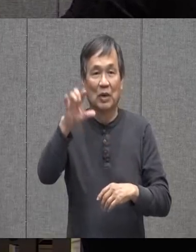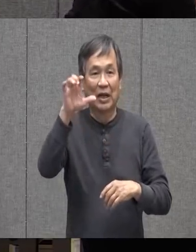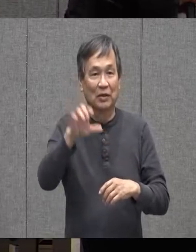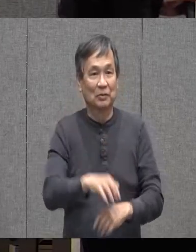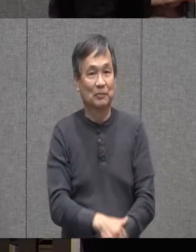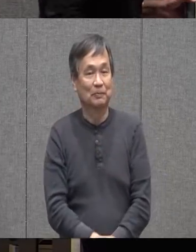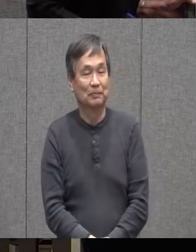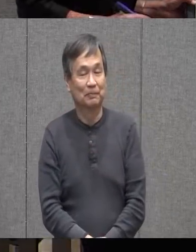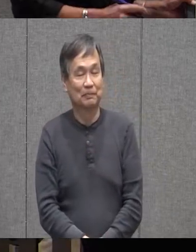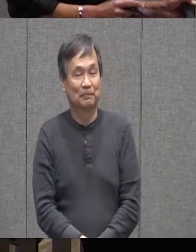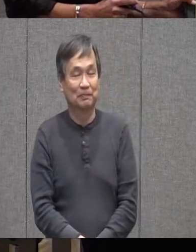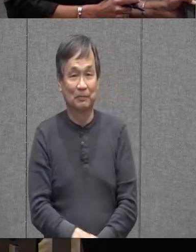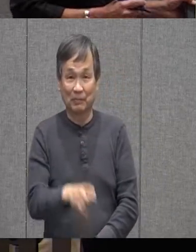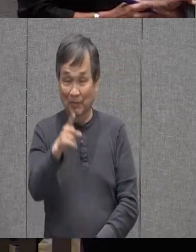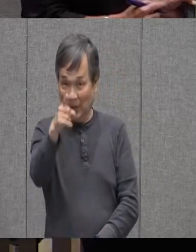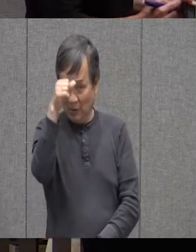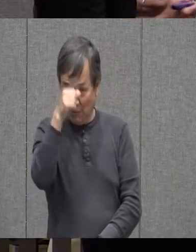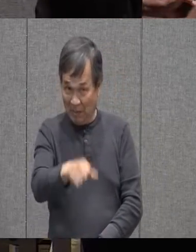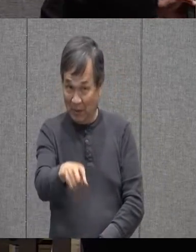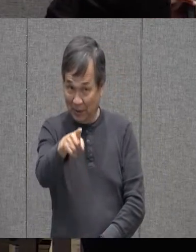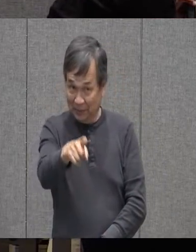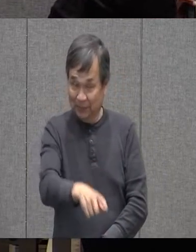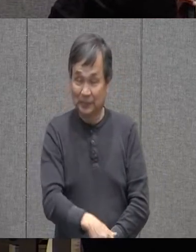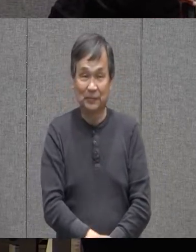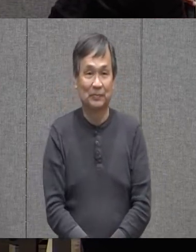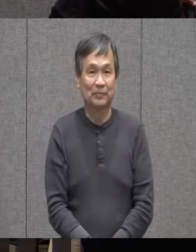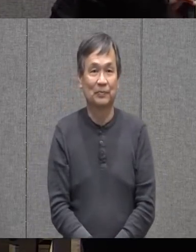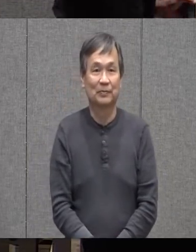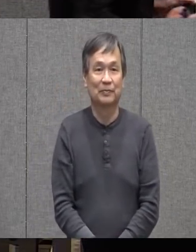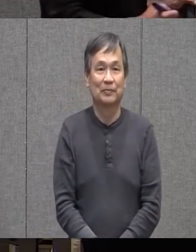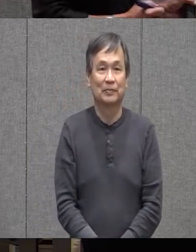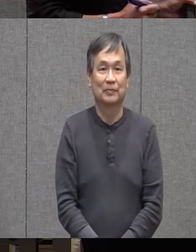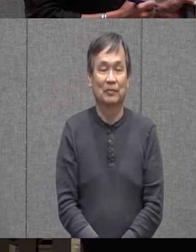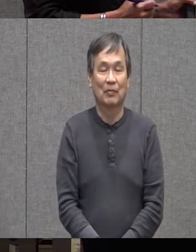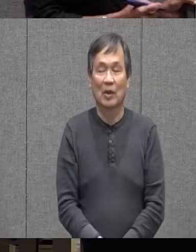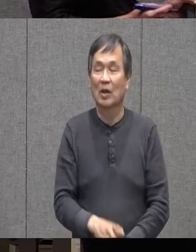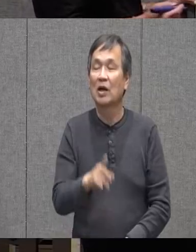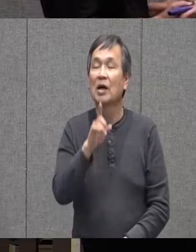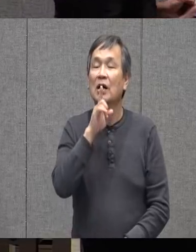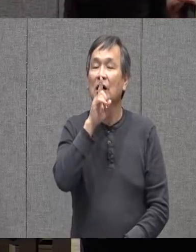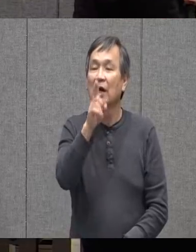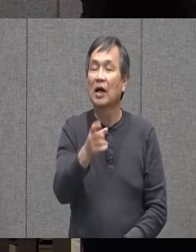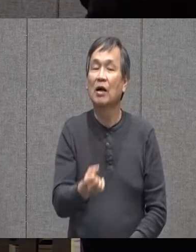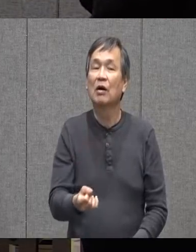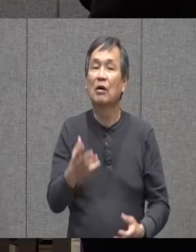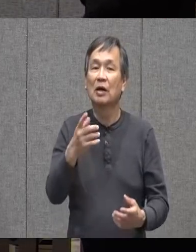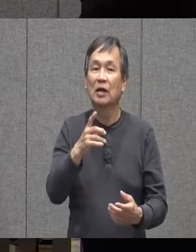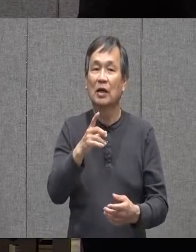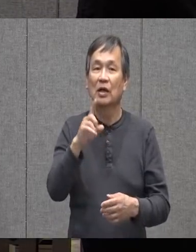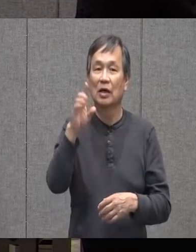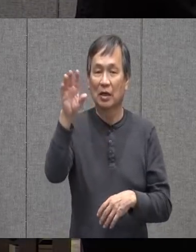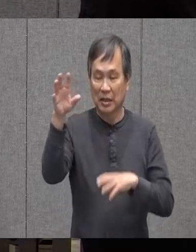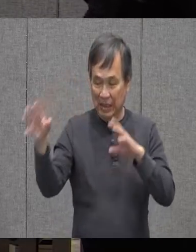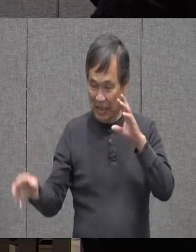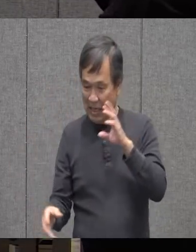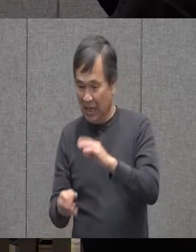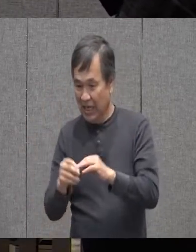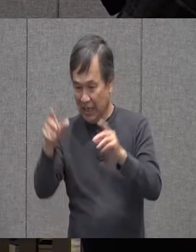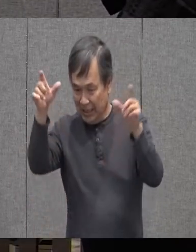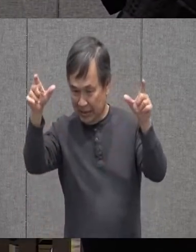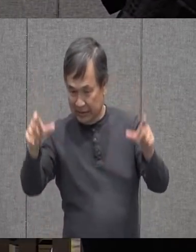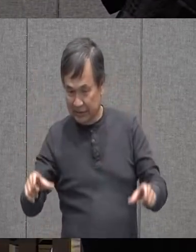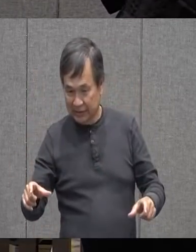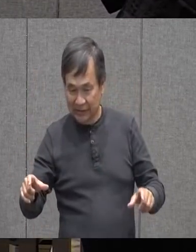100. And if you remember, the actual answer, if we added all these up